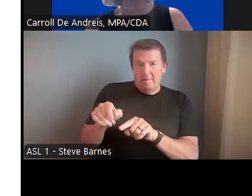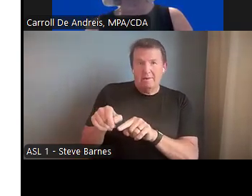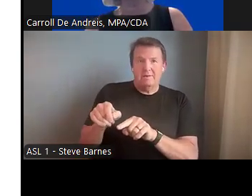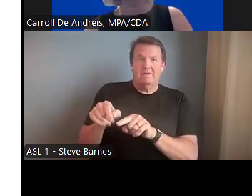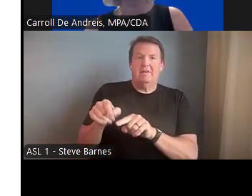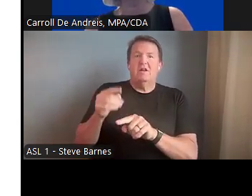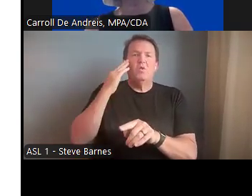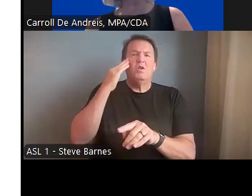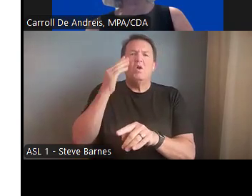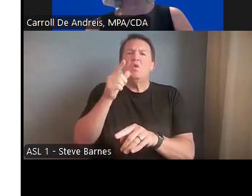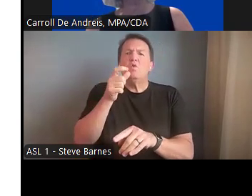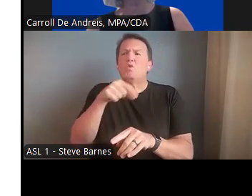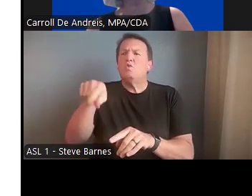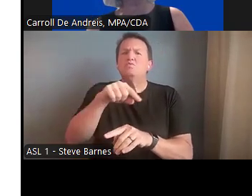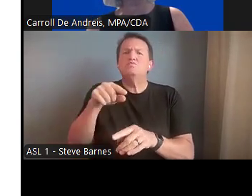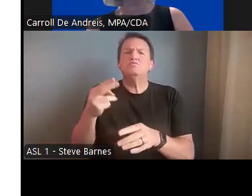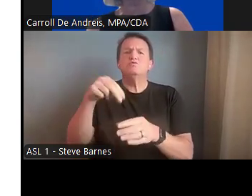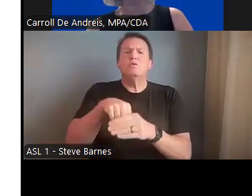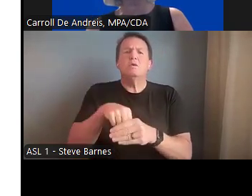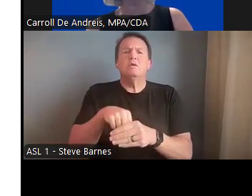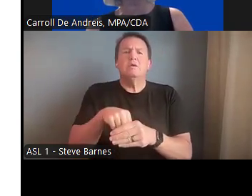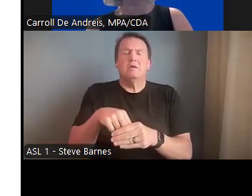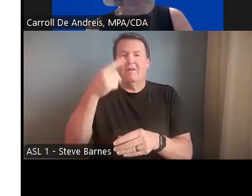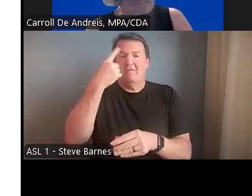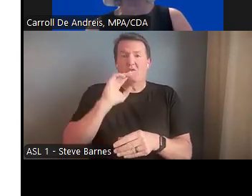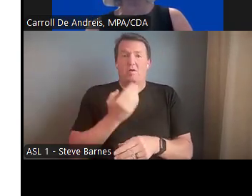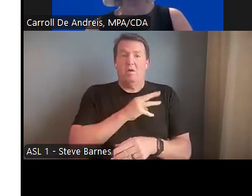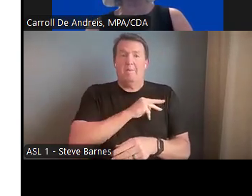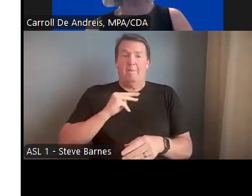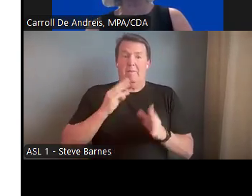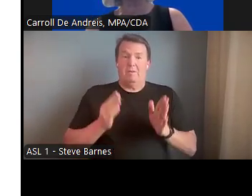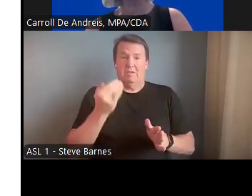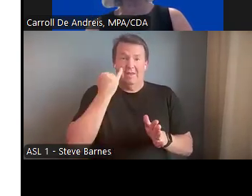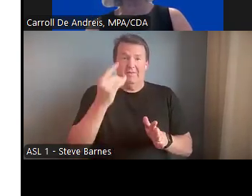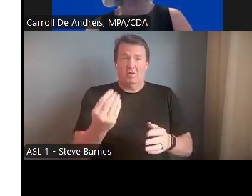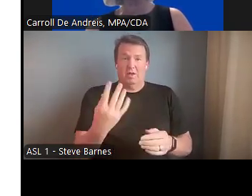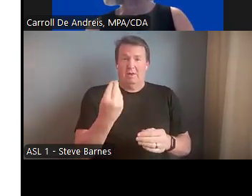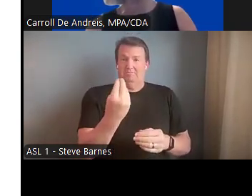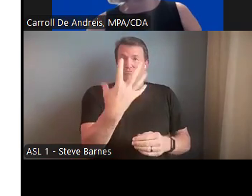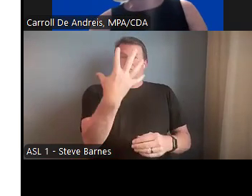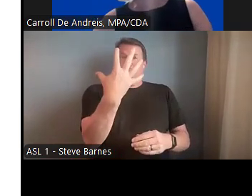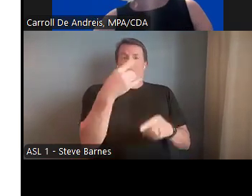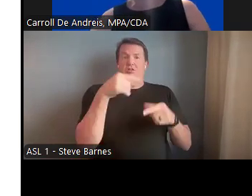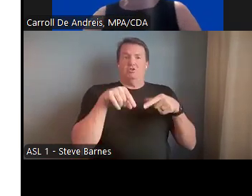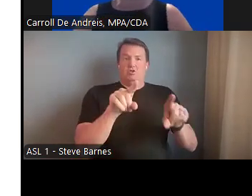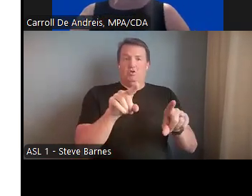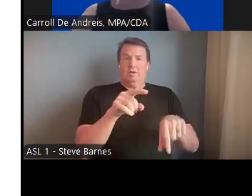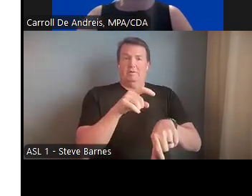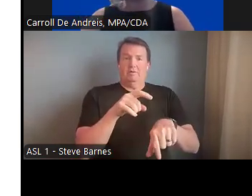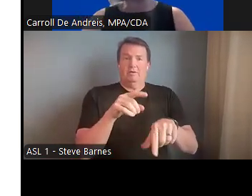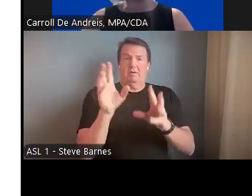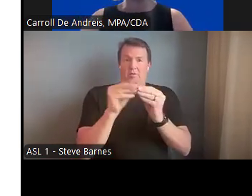joined us. And please, for our members, if you could turn on your camera while the meeting is in session, we know